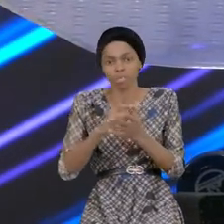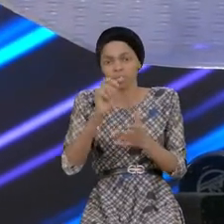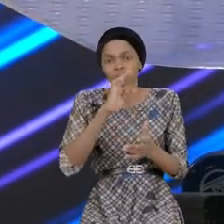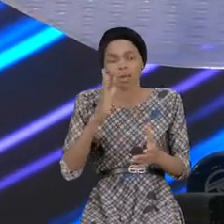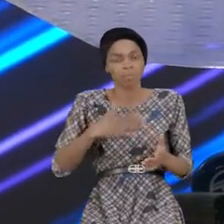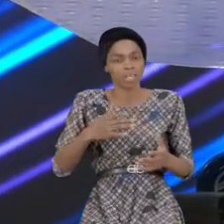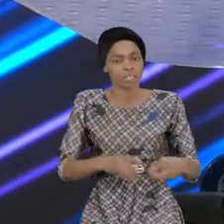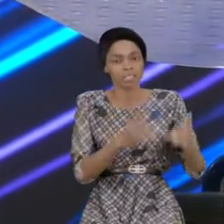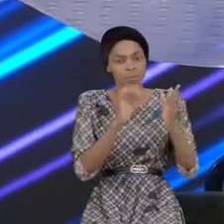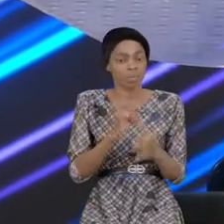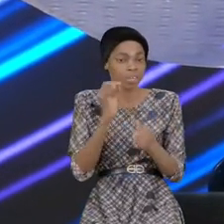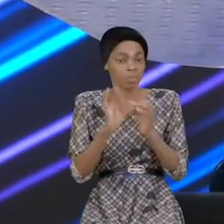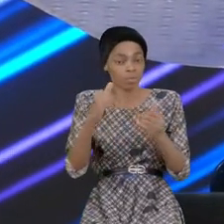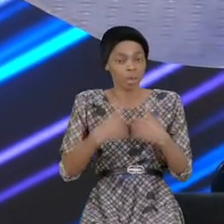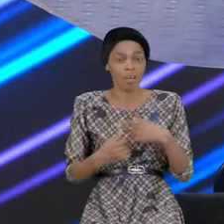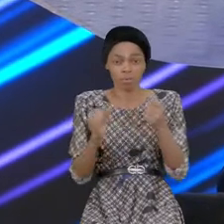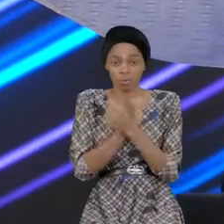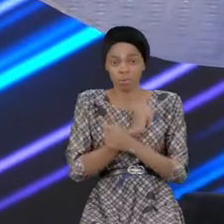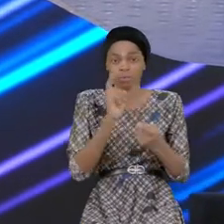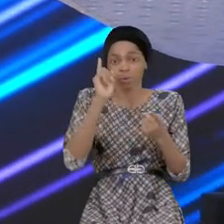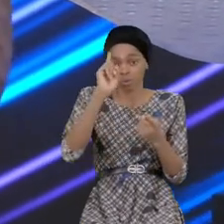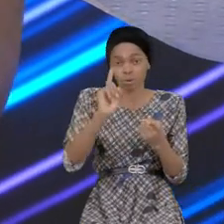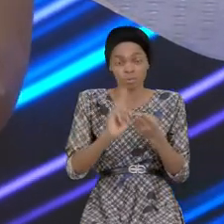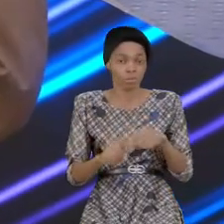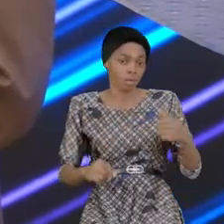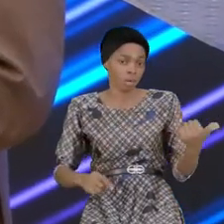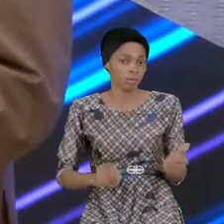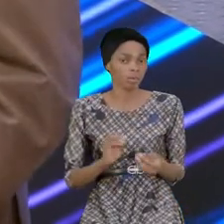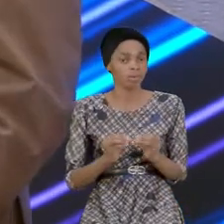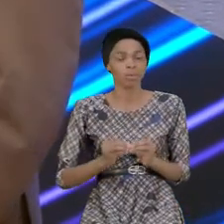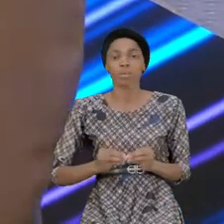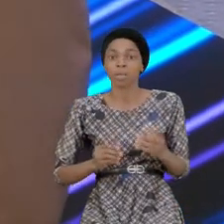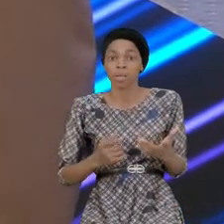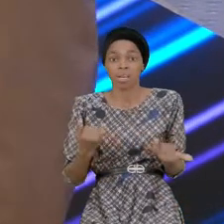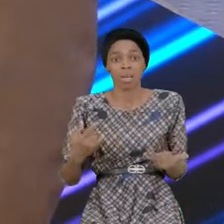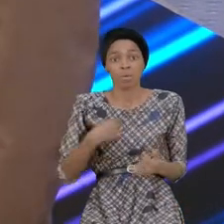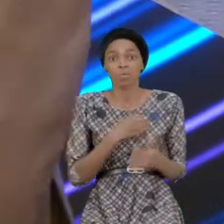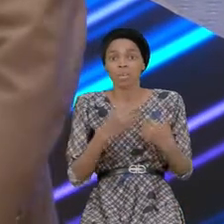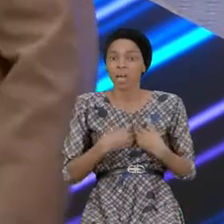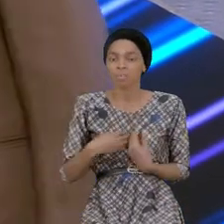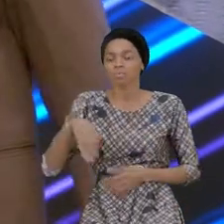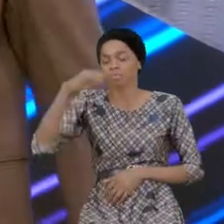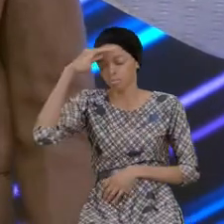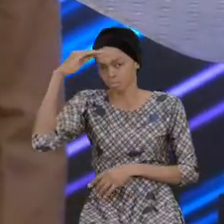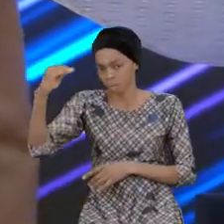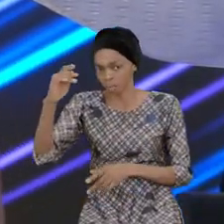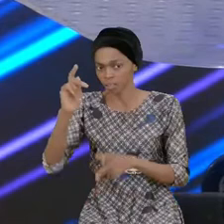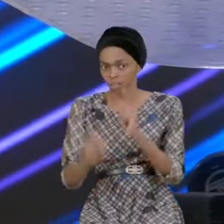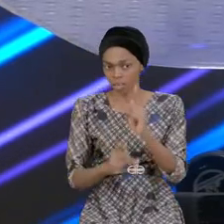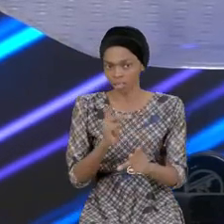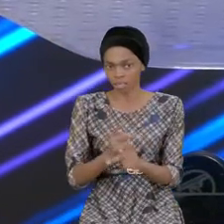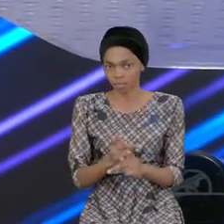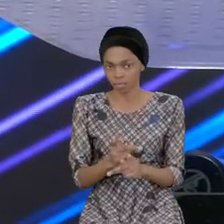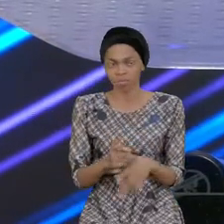towards another." And then we love mankind. Jesus died for them. They're so precious